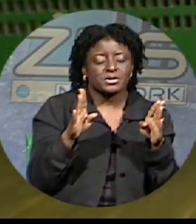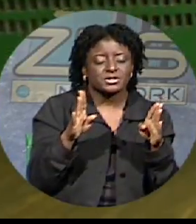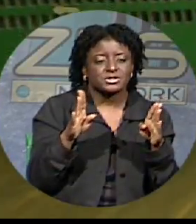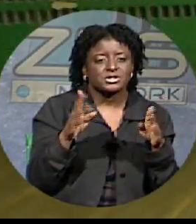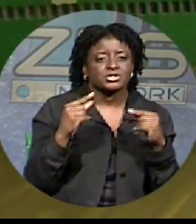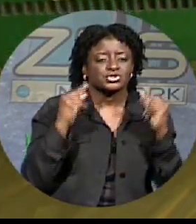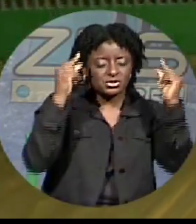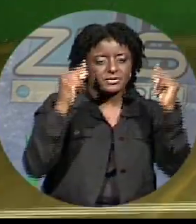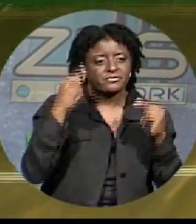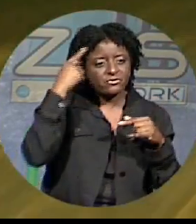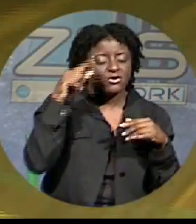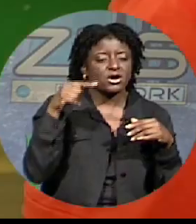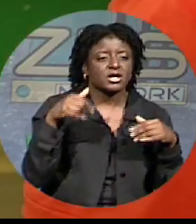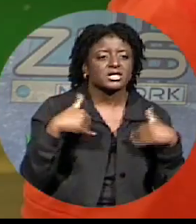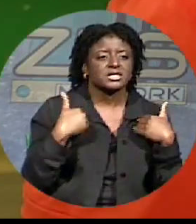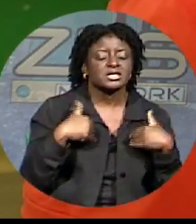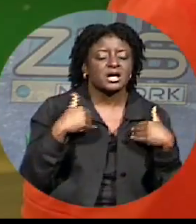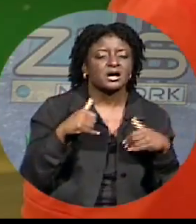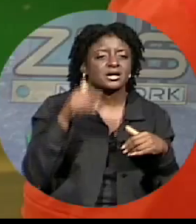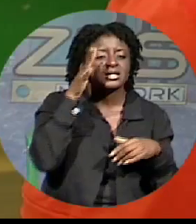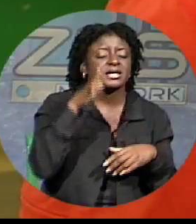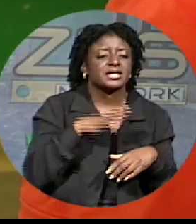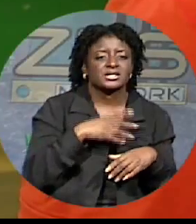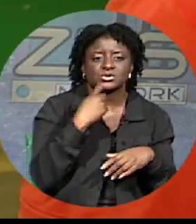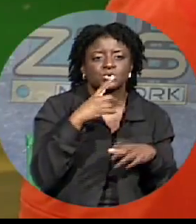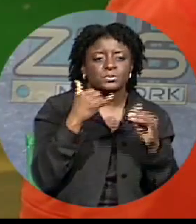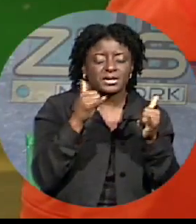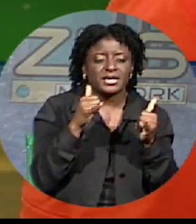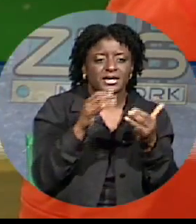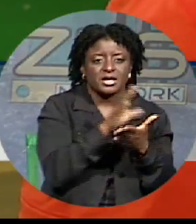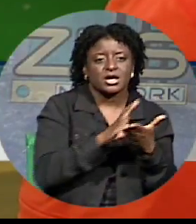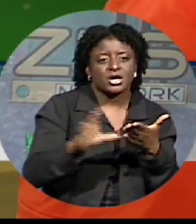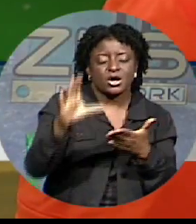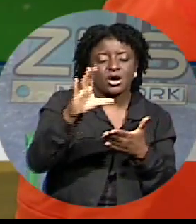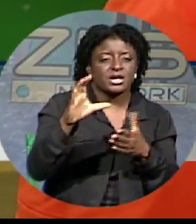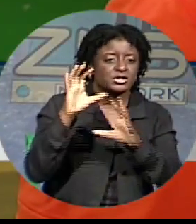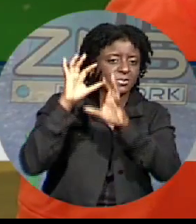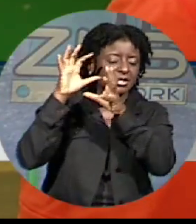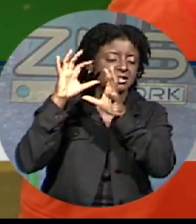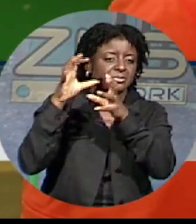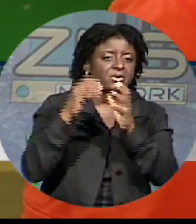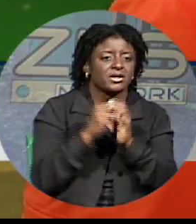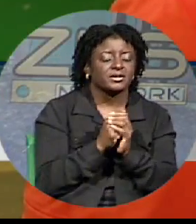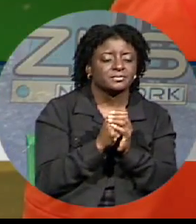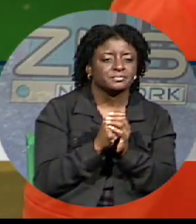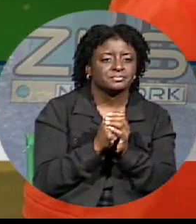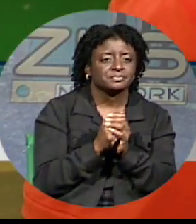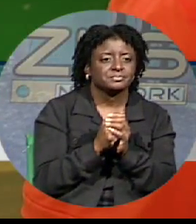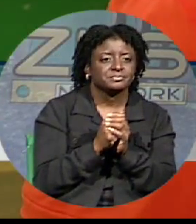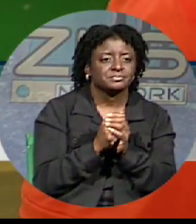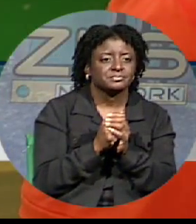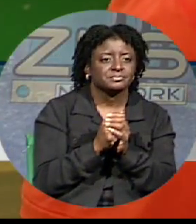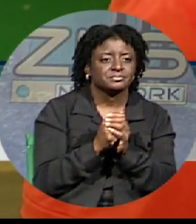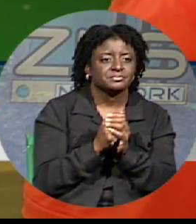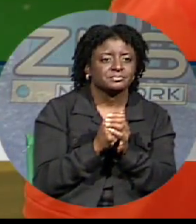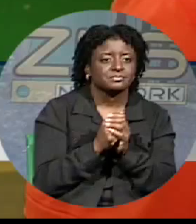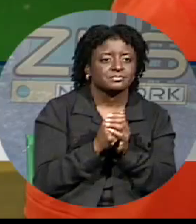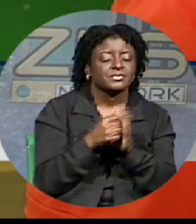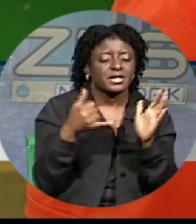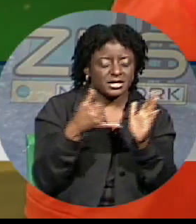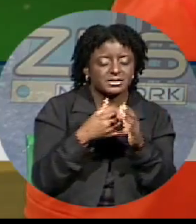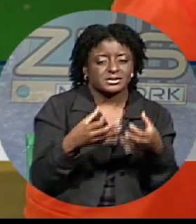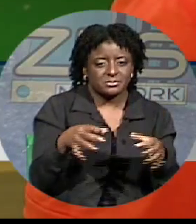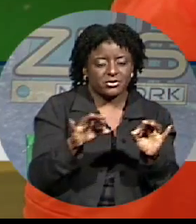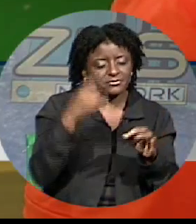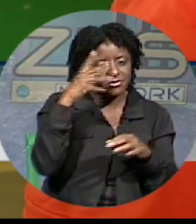college basketball abroad. Now, as a coach, I know the importance of them going back to school in some sort of